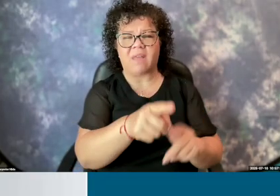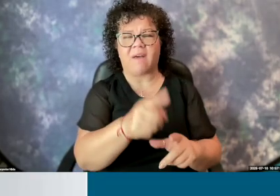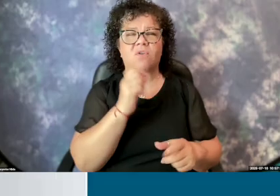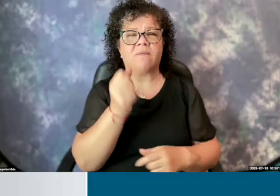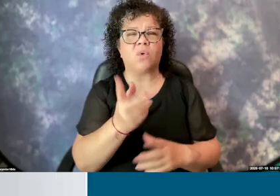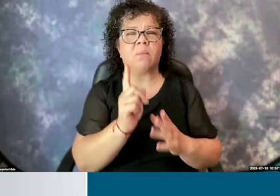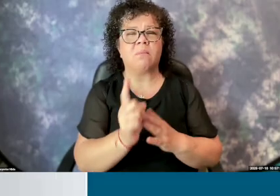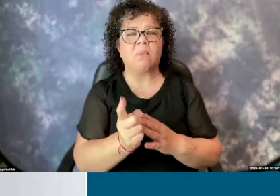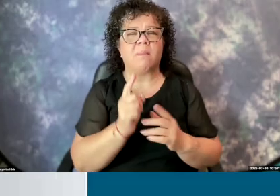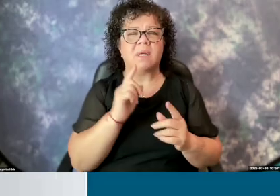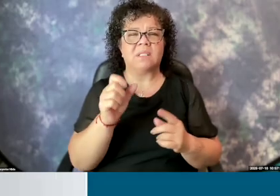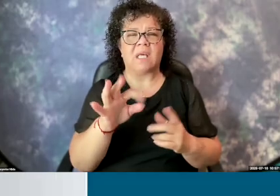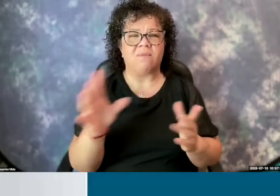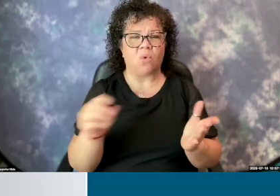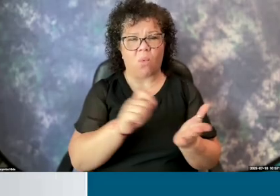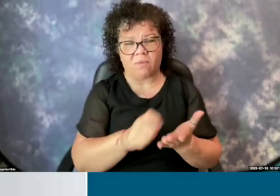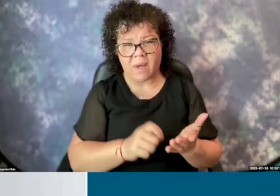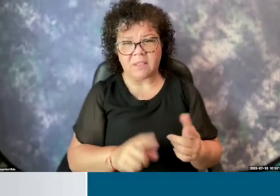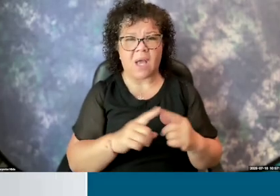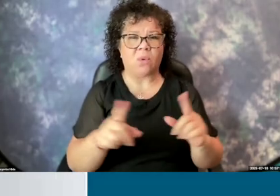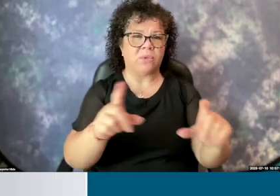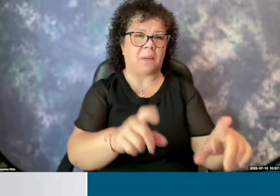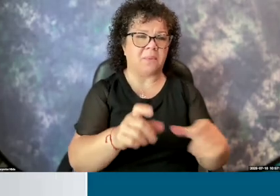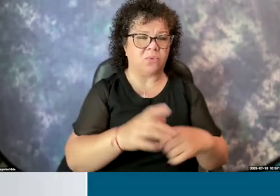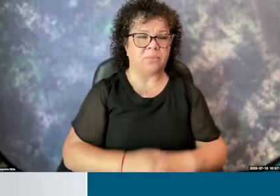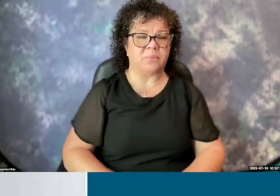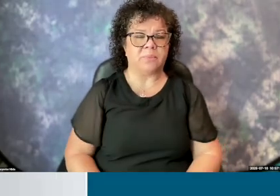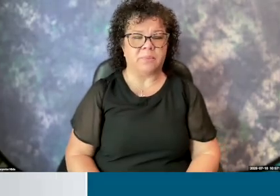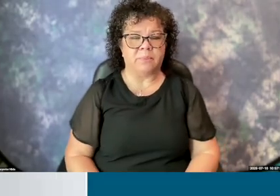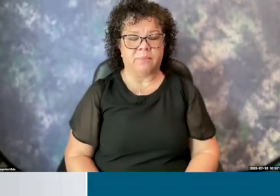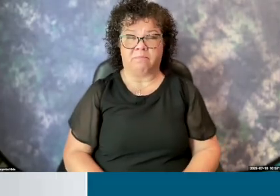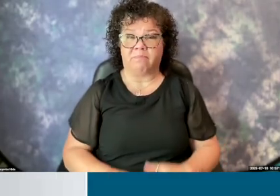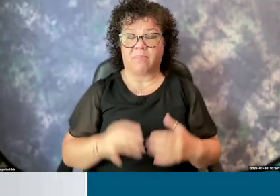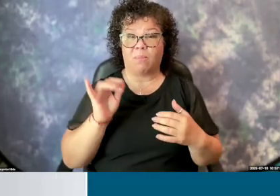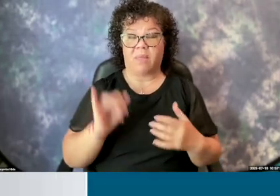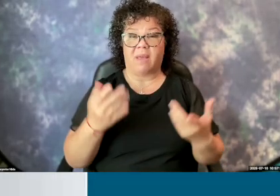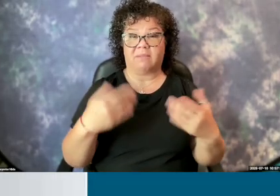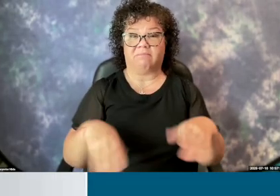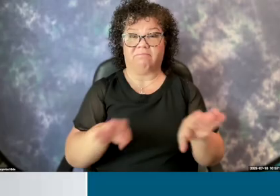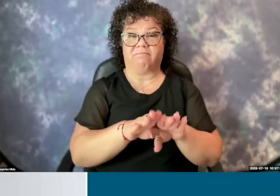information here. But that concludes today's meeting. Thanks, everyone.